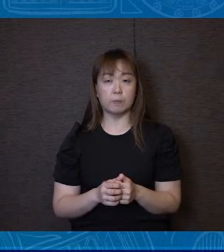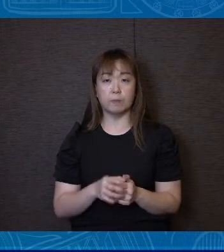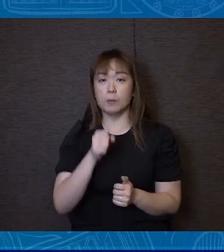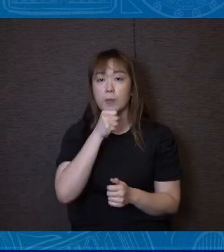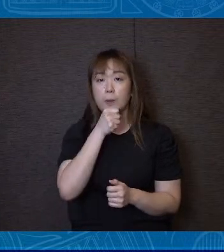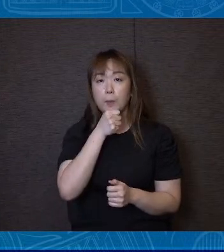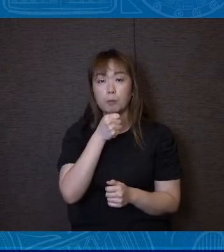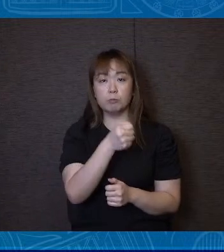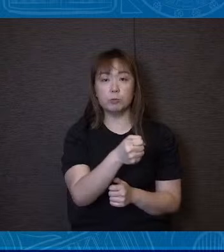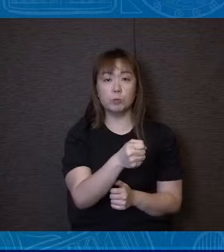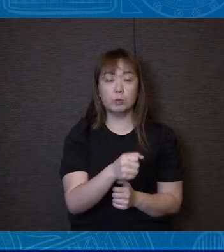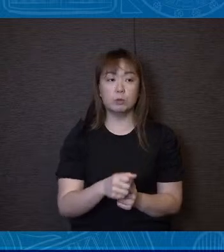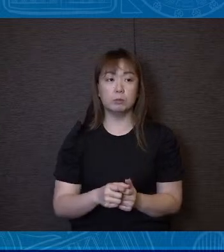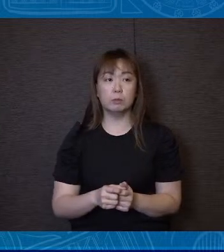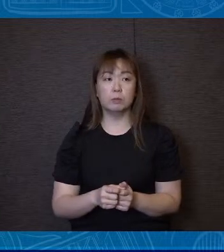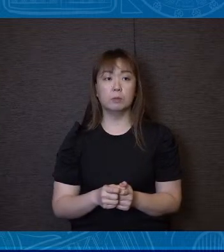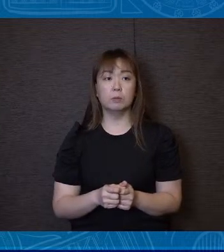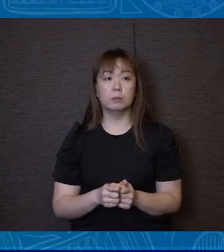coming.